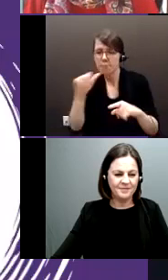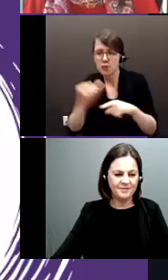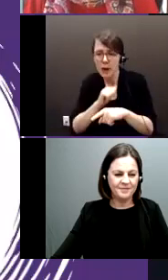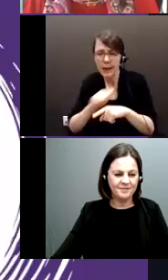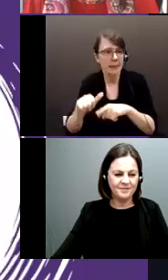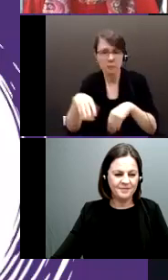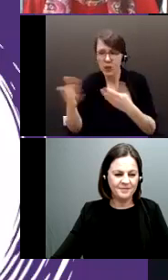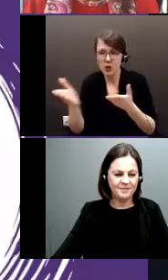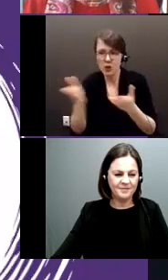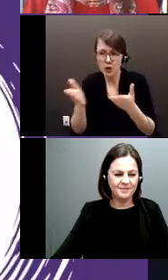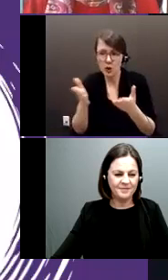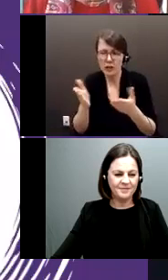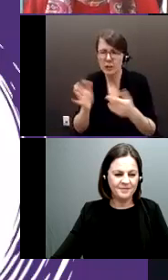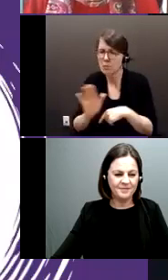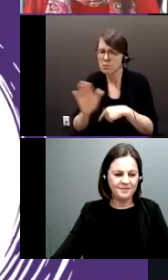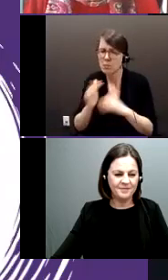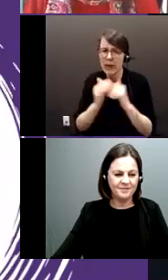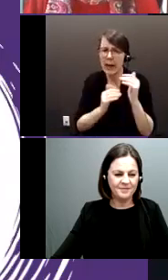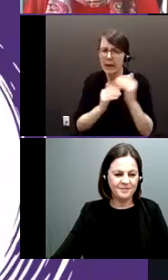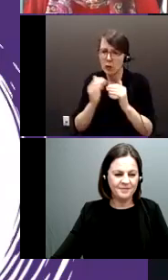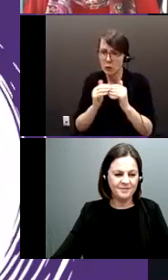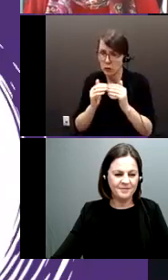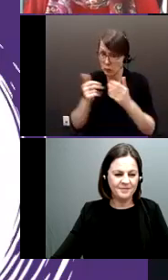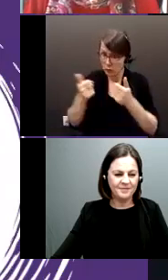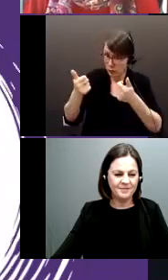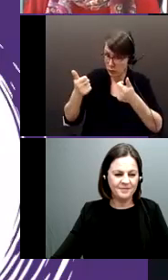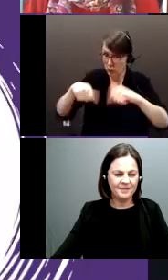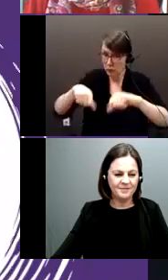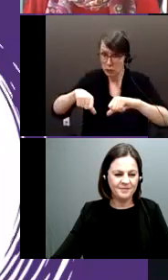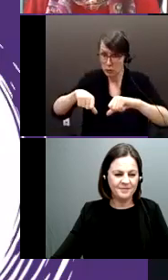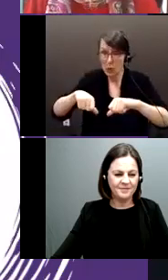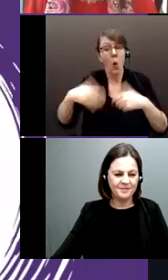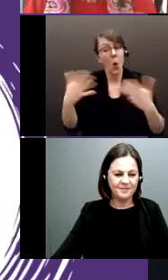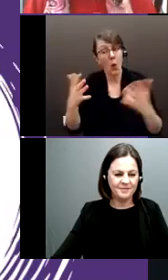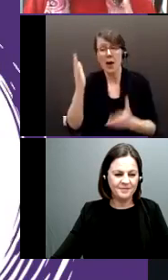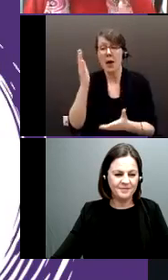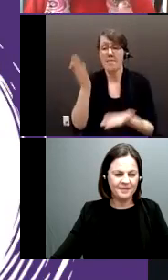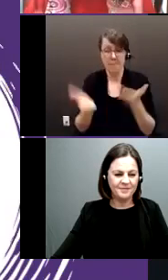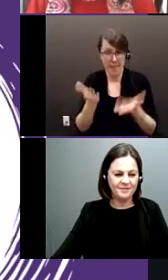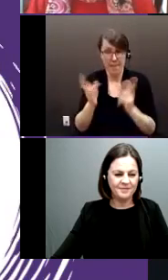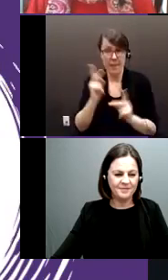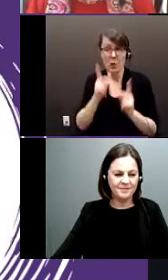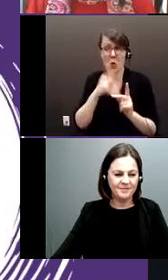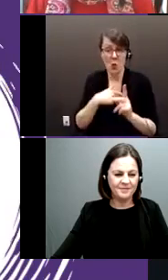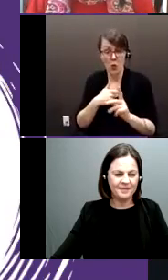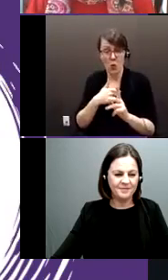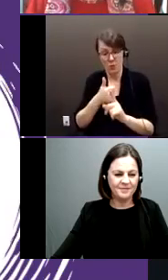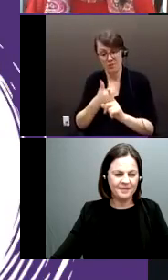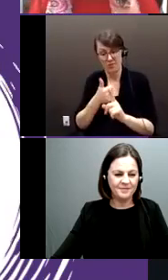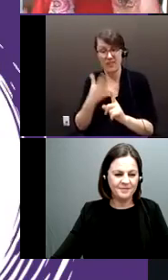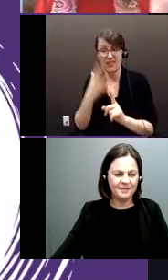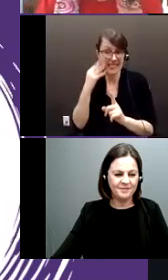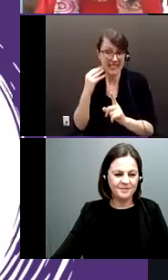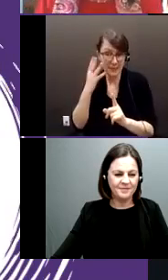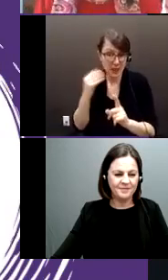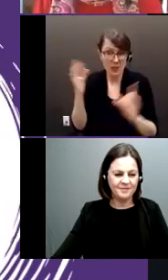be. And I also wonder about the folks who have experienced the violence, how comfortable they're going to be.